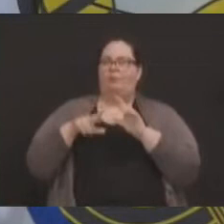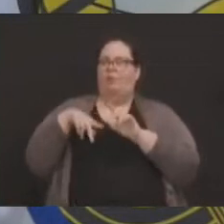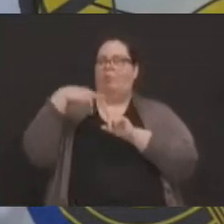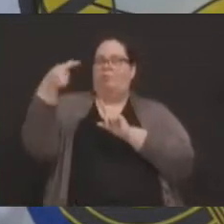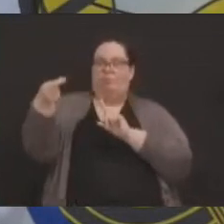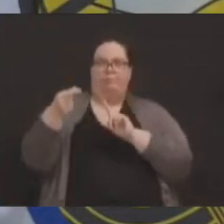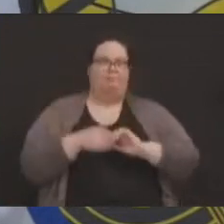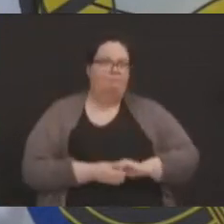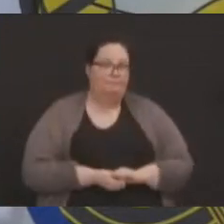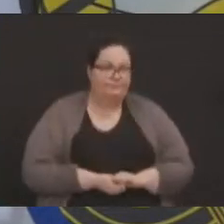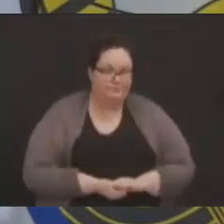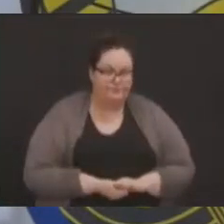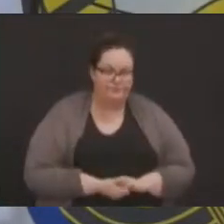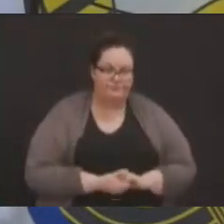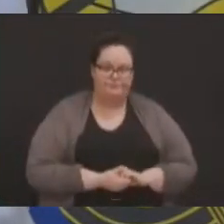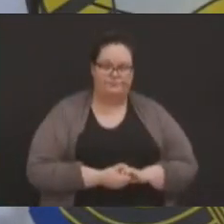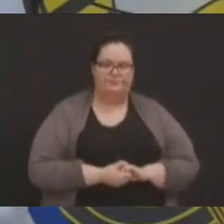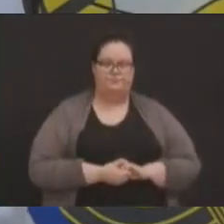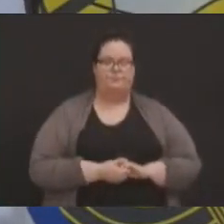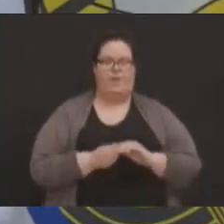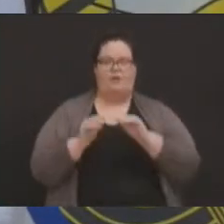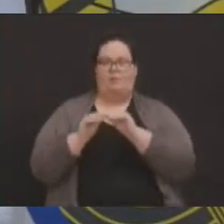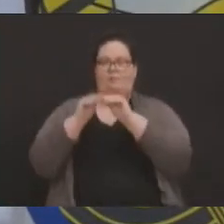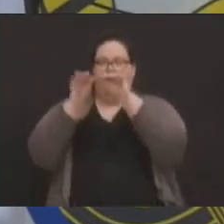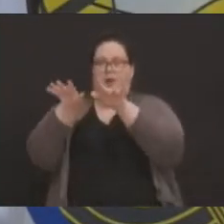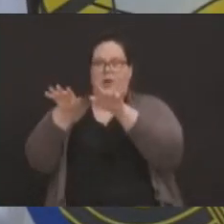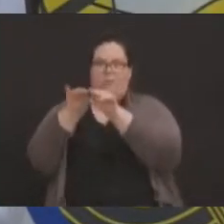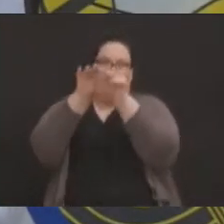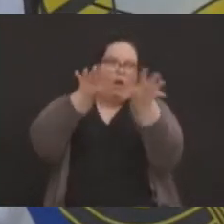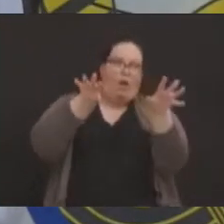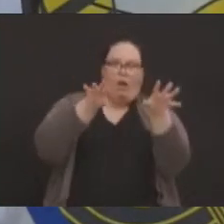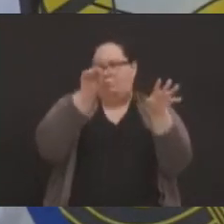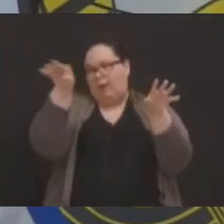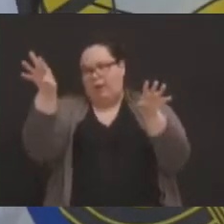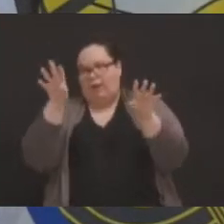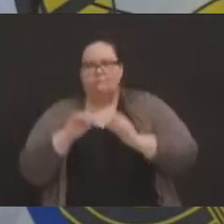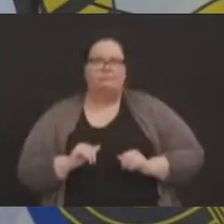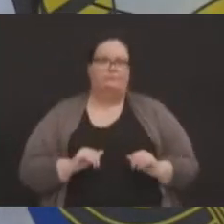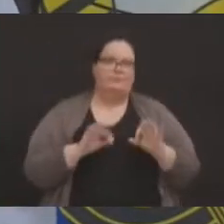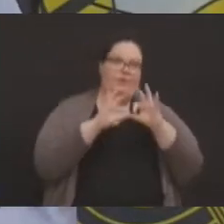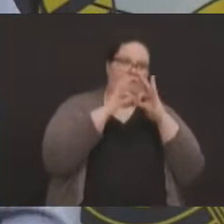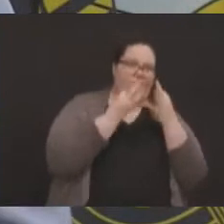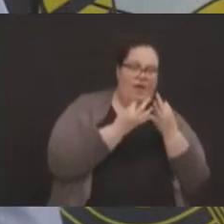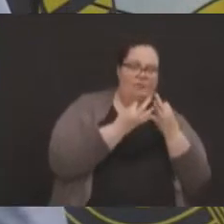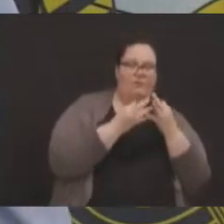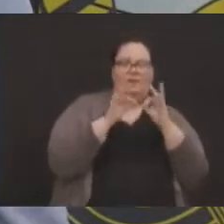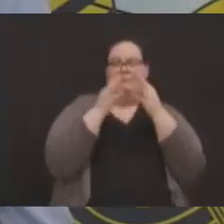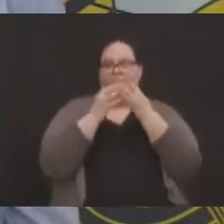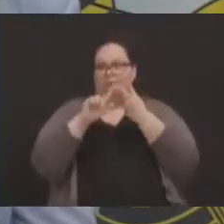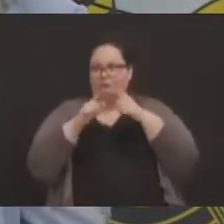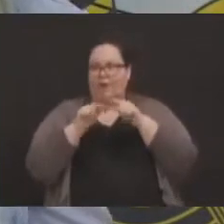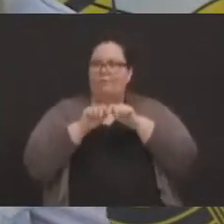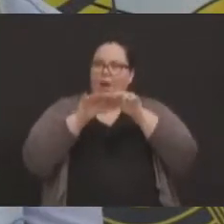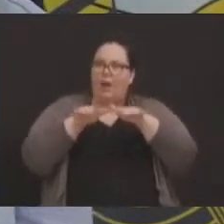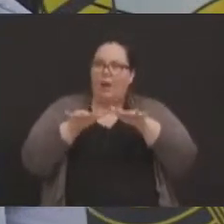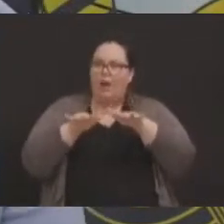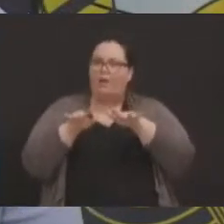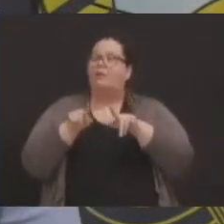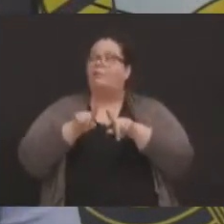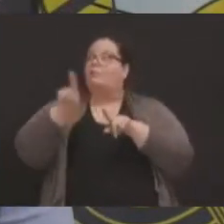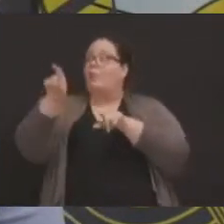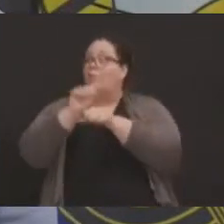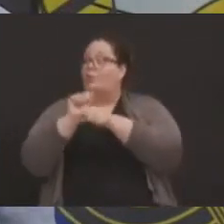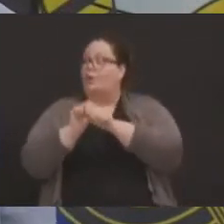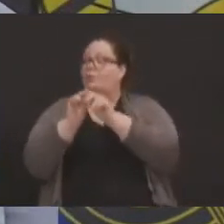then to their workplaces, and then their schools, and then into vulnerable settings. So now I'm going to show the picture